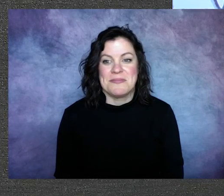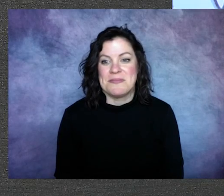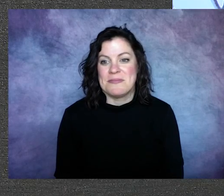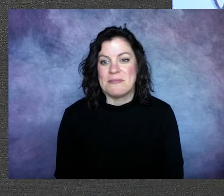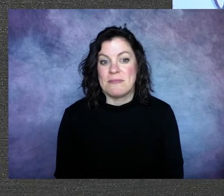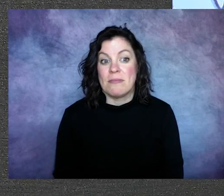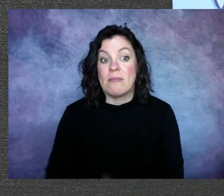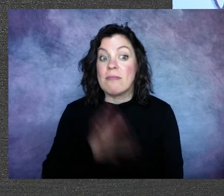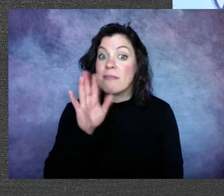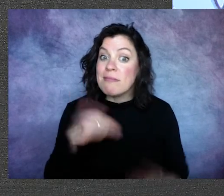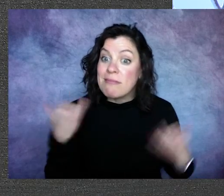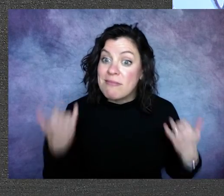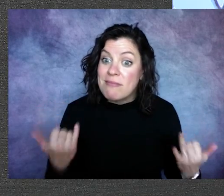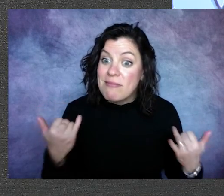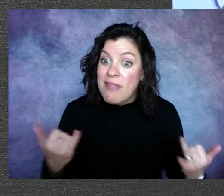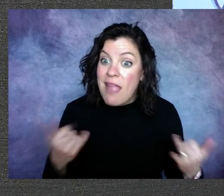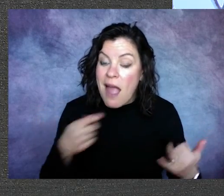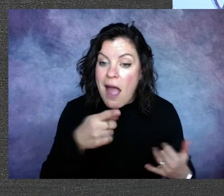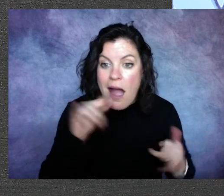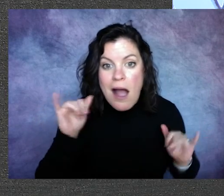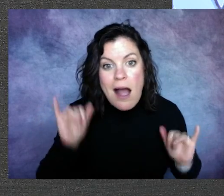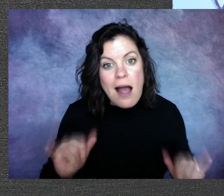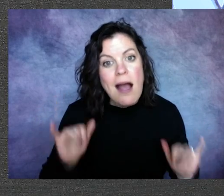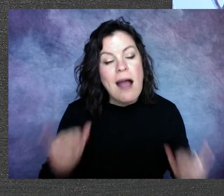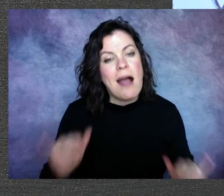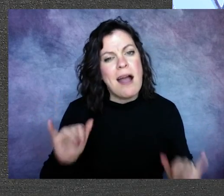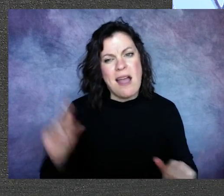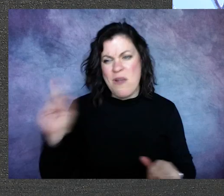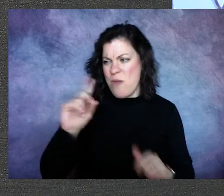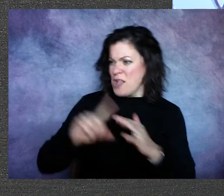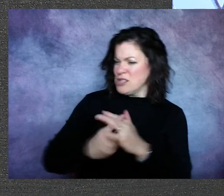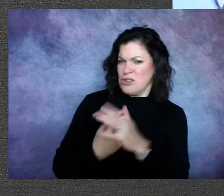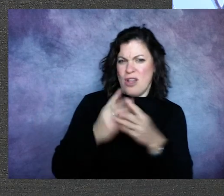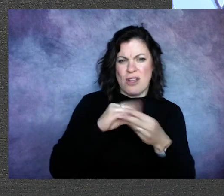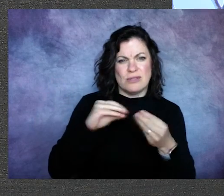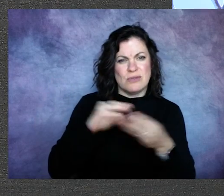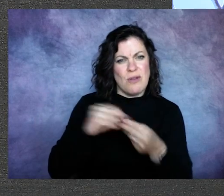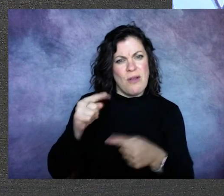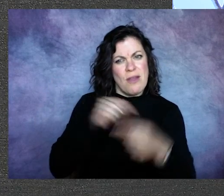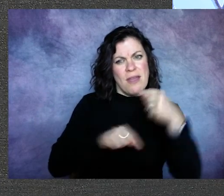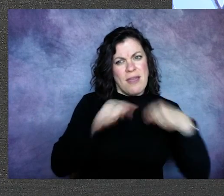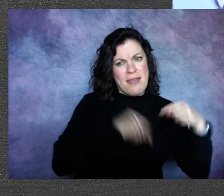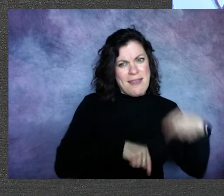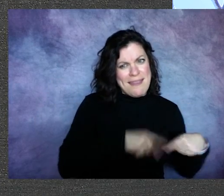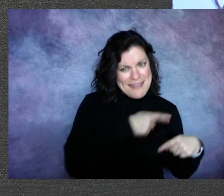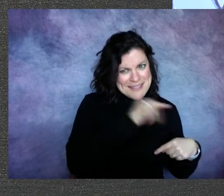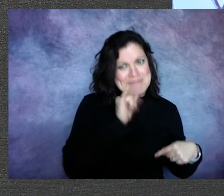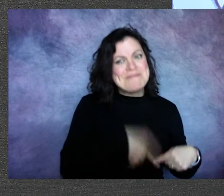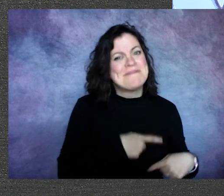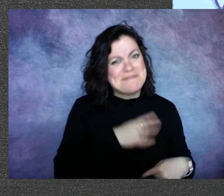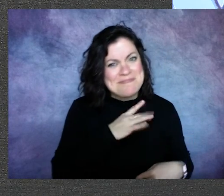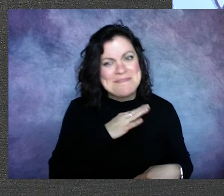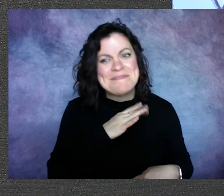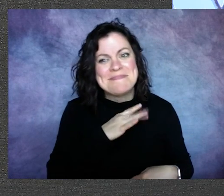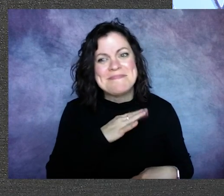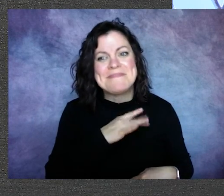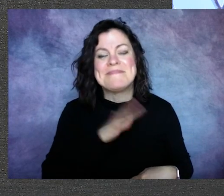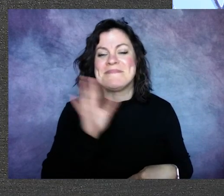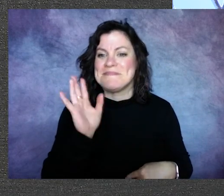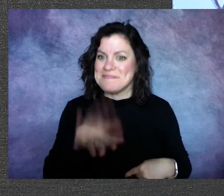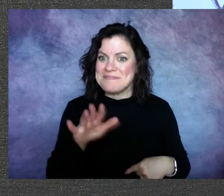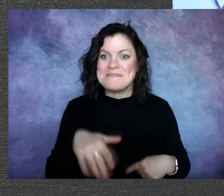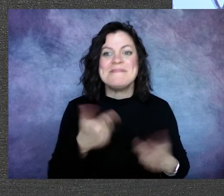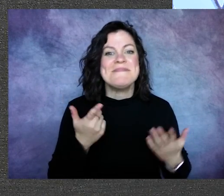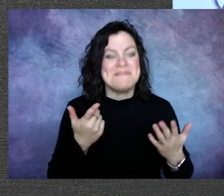So now that we know where the idea for Curious George came from, I thought it would be fun to talk to some friends that help bring Curious George to your